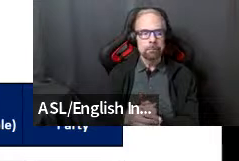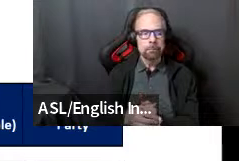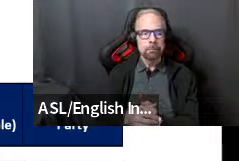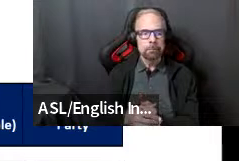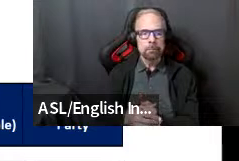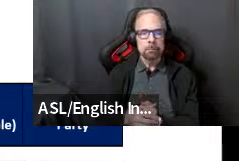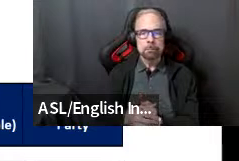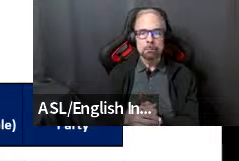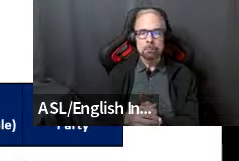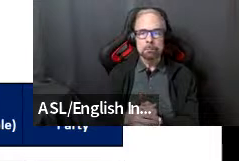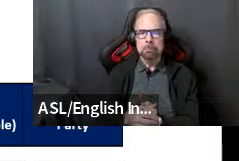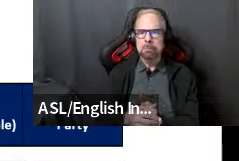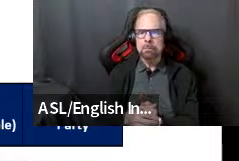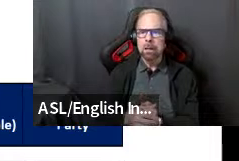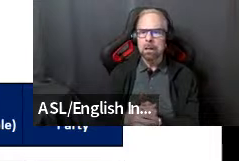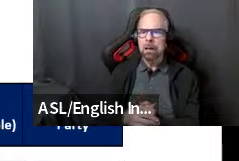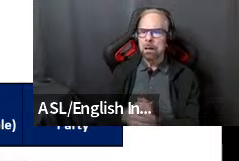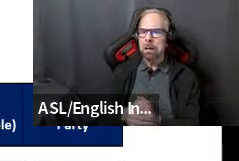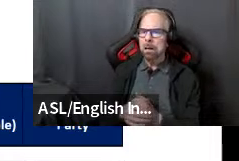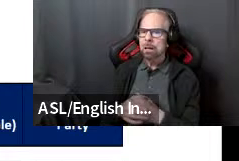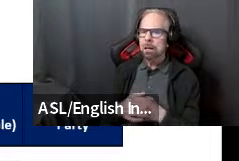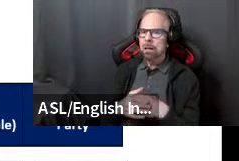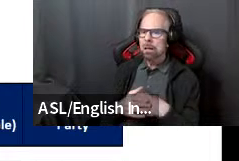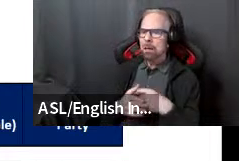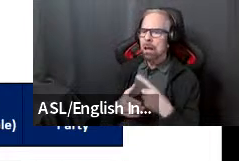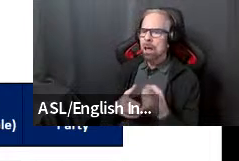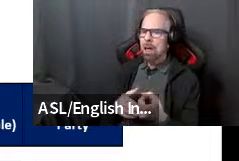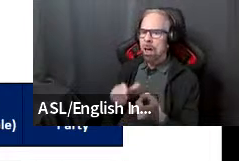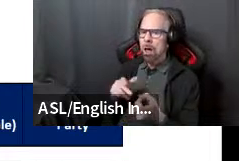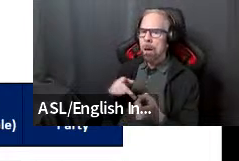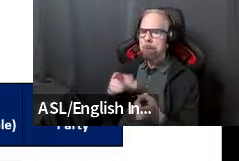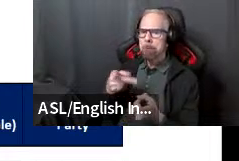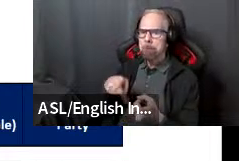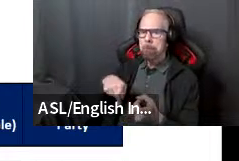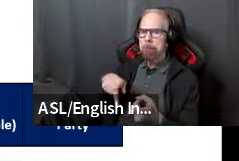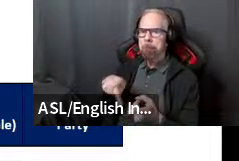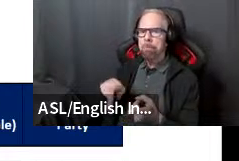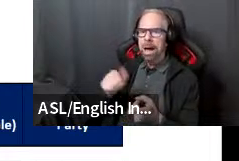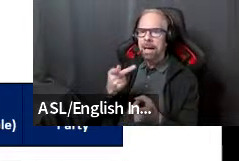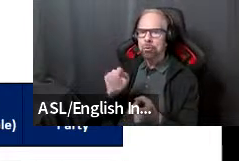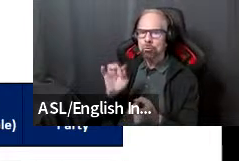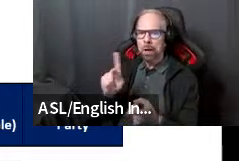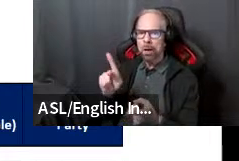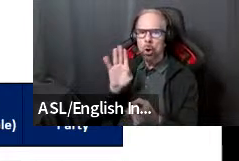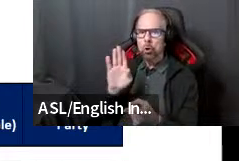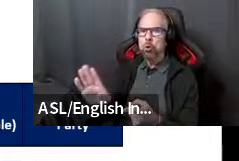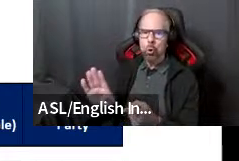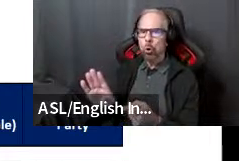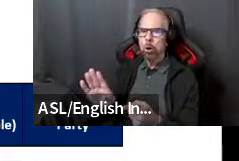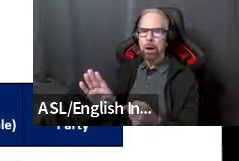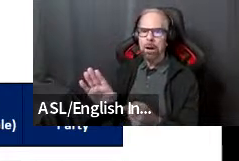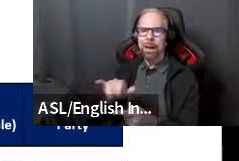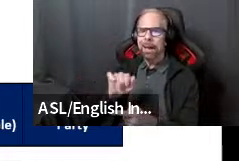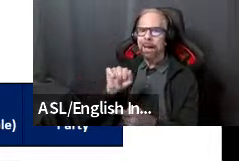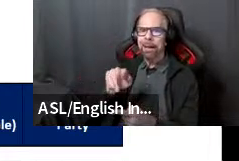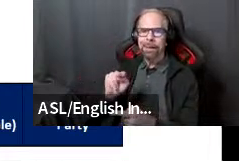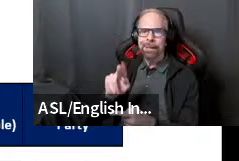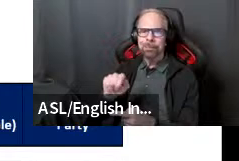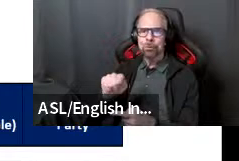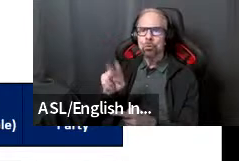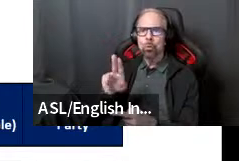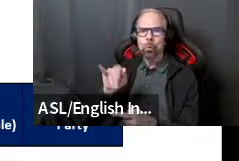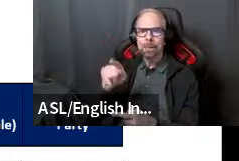And that's where I've captured Corky or make the kind of intuitive piece in there. As usual, I jumped ahead, sorry about that. You're fine. Can we just clarify what the 40-mile loop trail